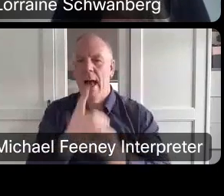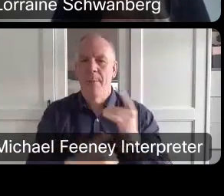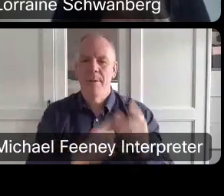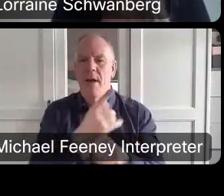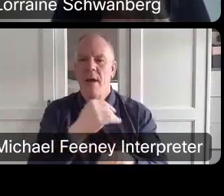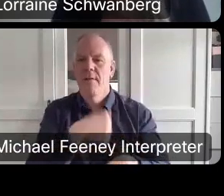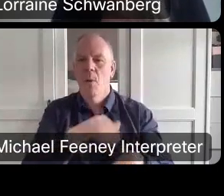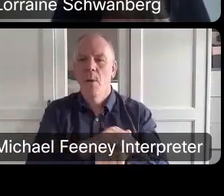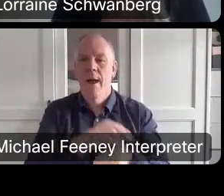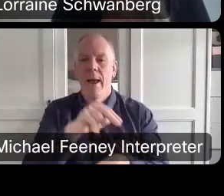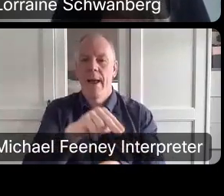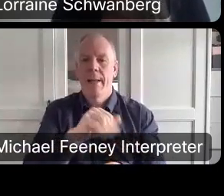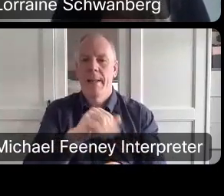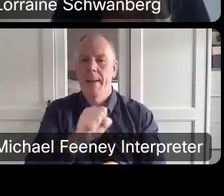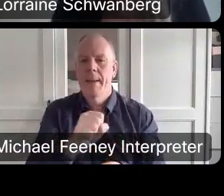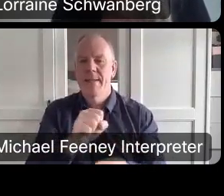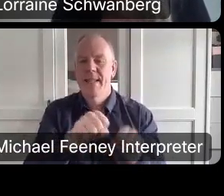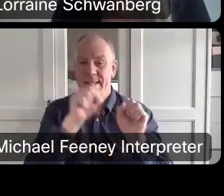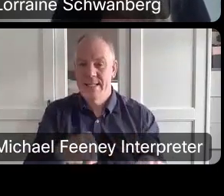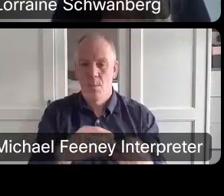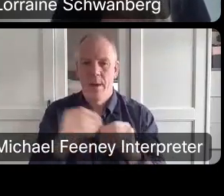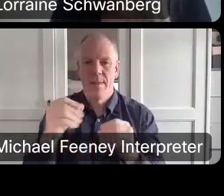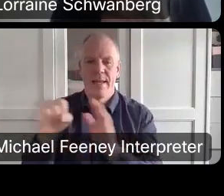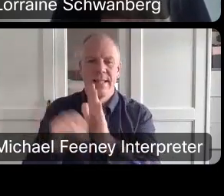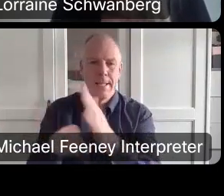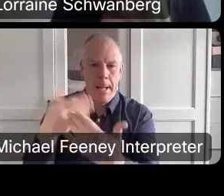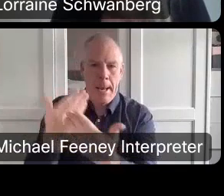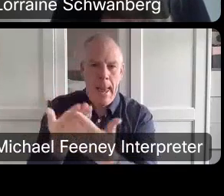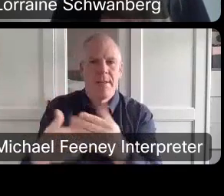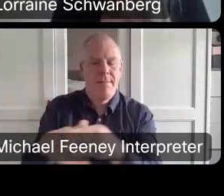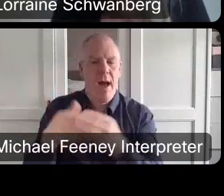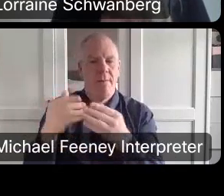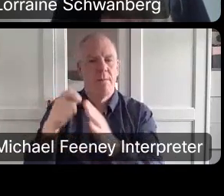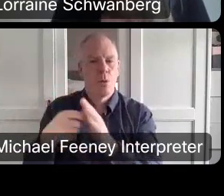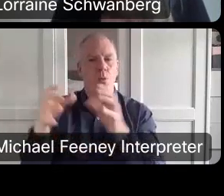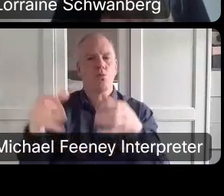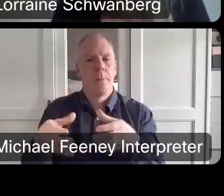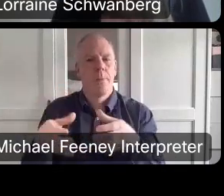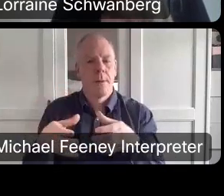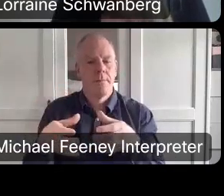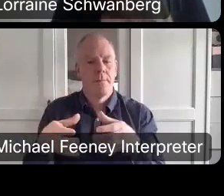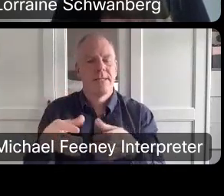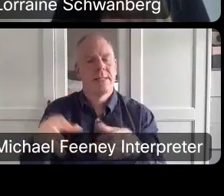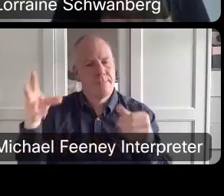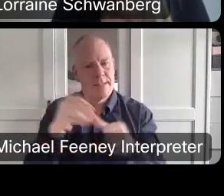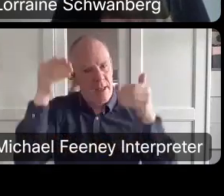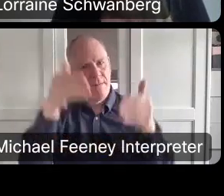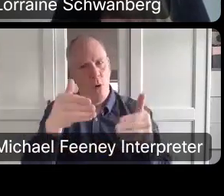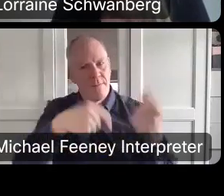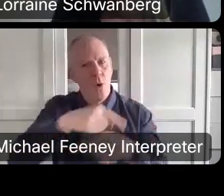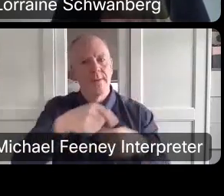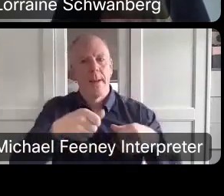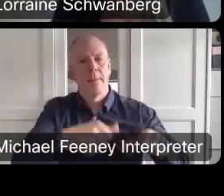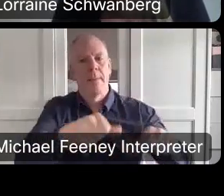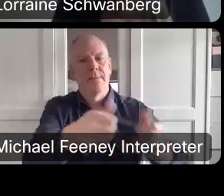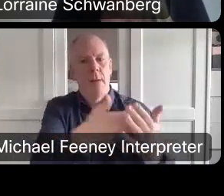with our colleagues from the state claims and a wider project group. But a particular focus for us is really to obviously implement